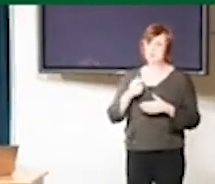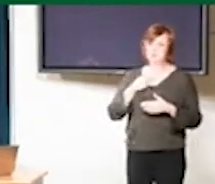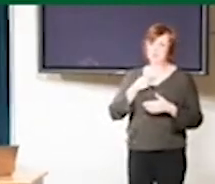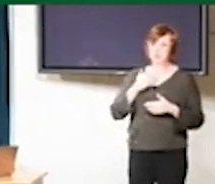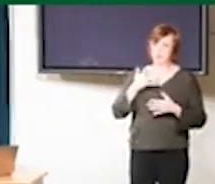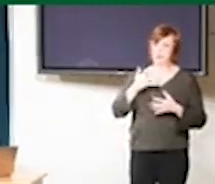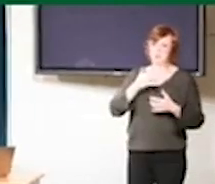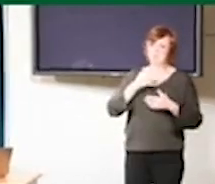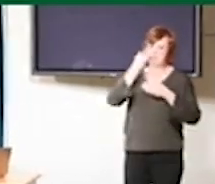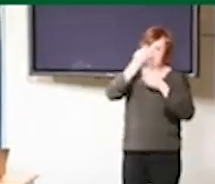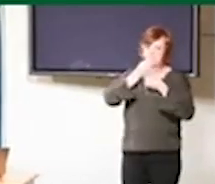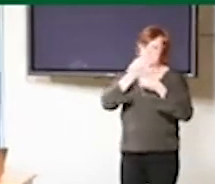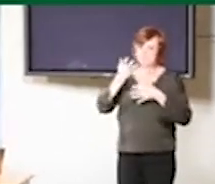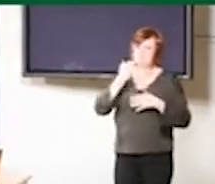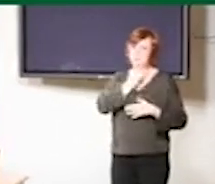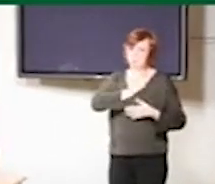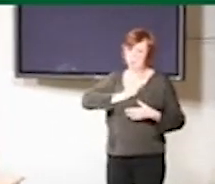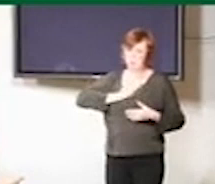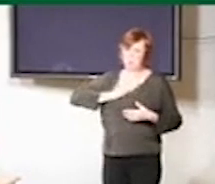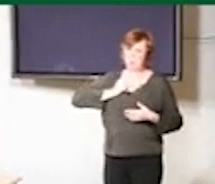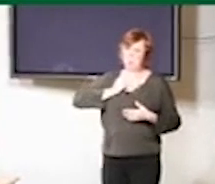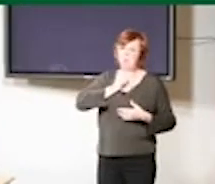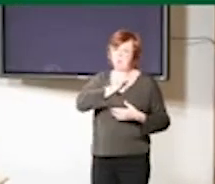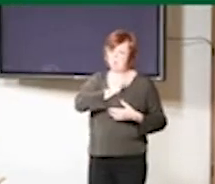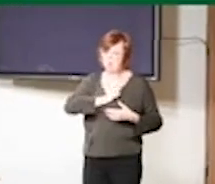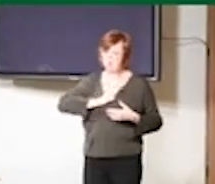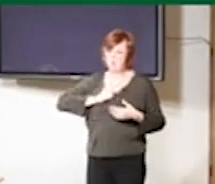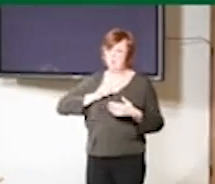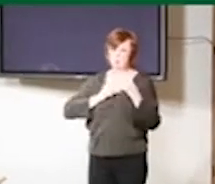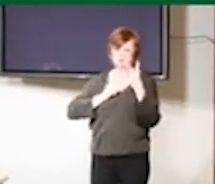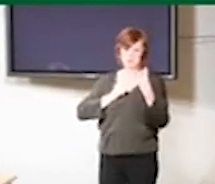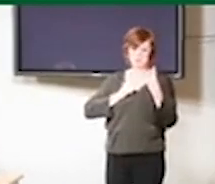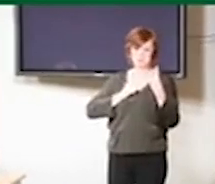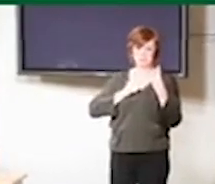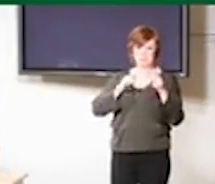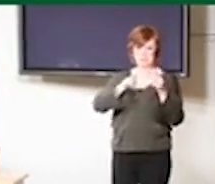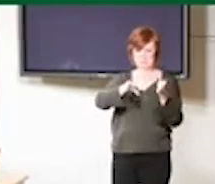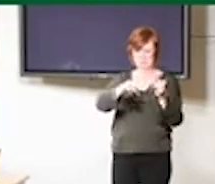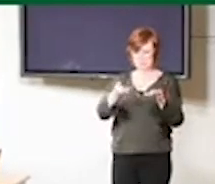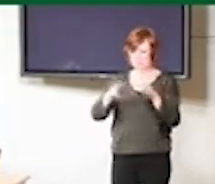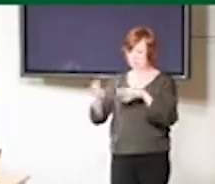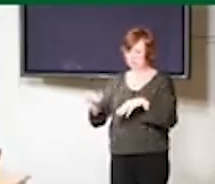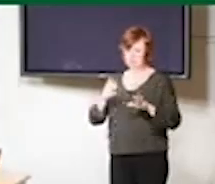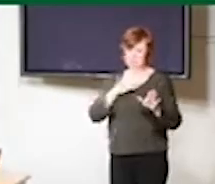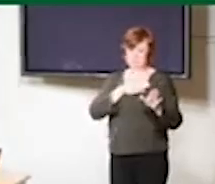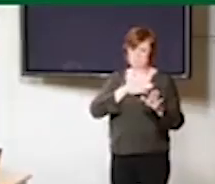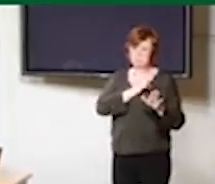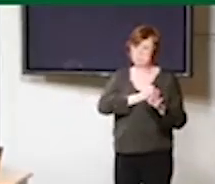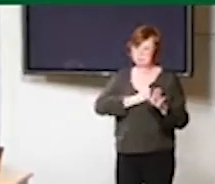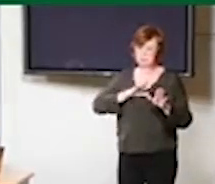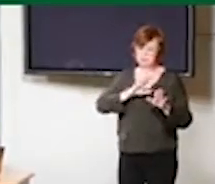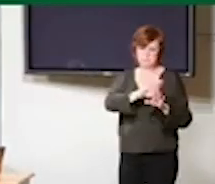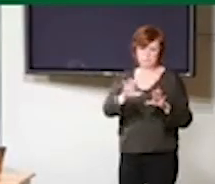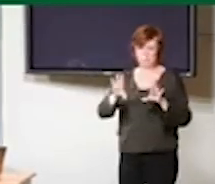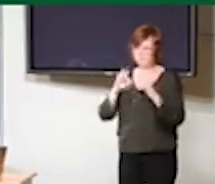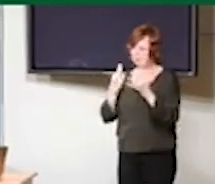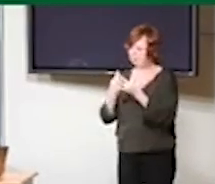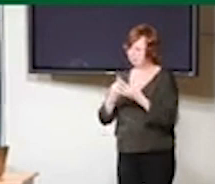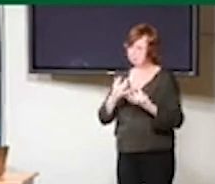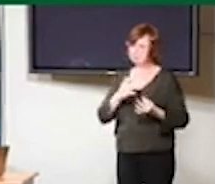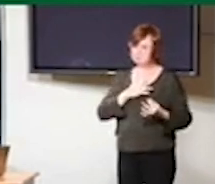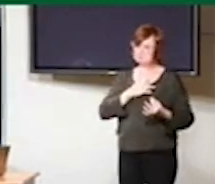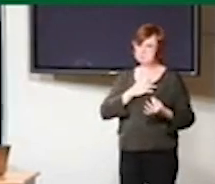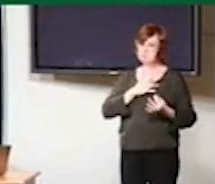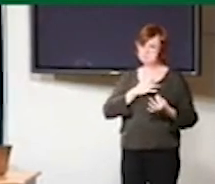condolences for the 2 deaths in Saskatchewan. Like the Premier said, this is kind of a sad